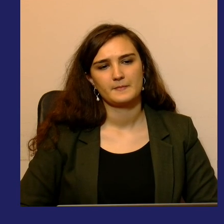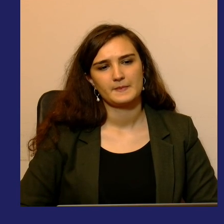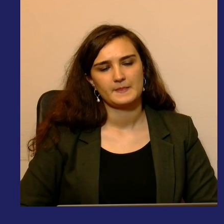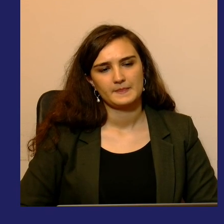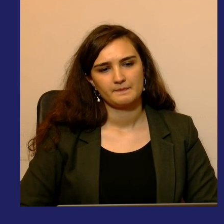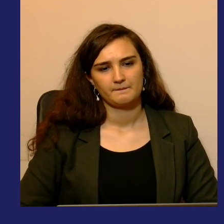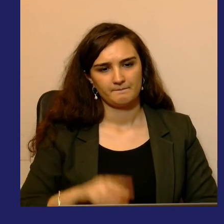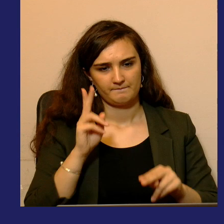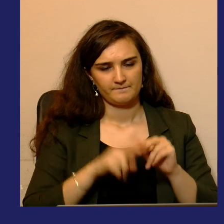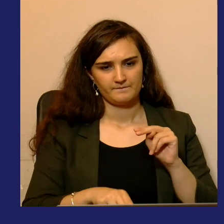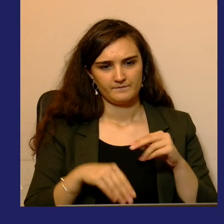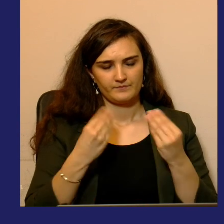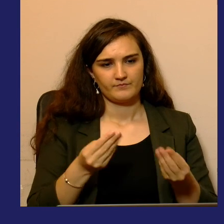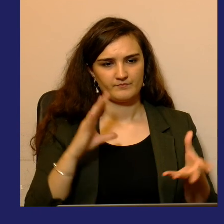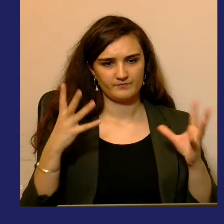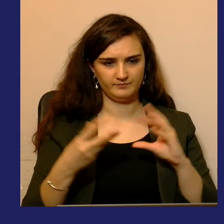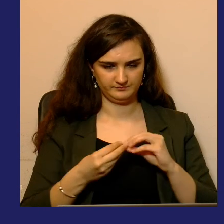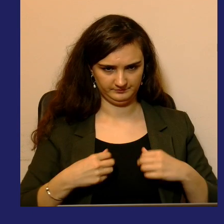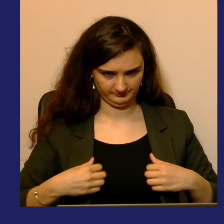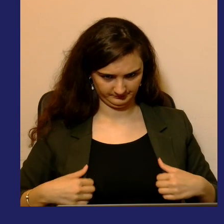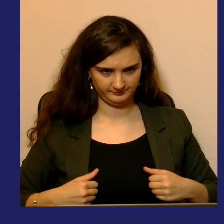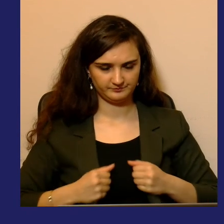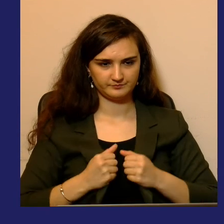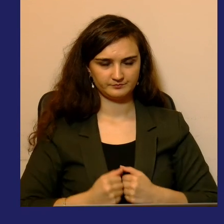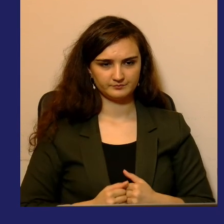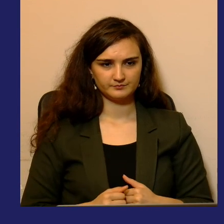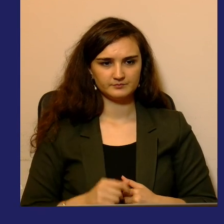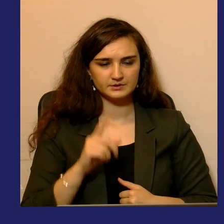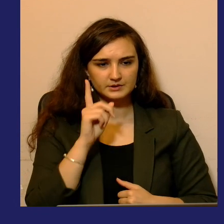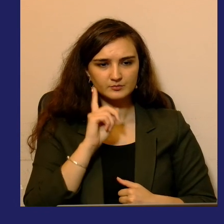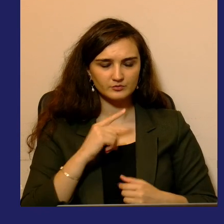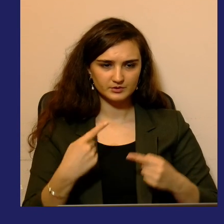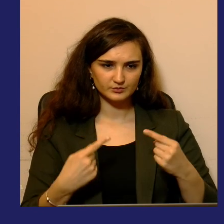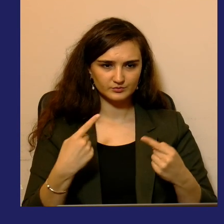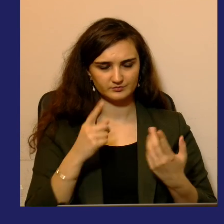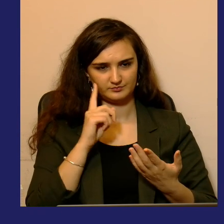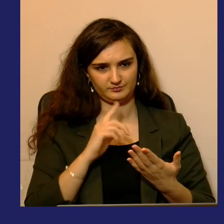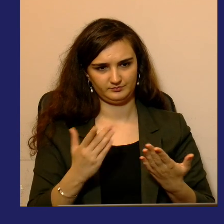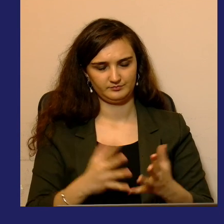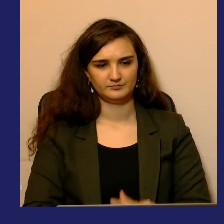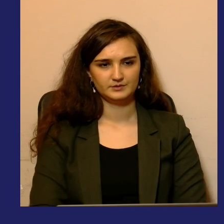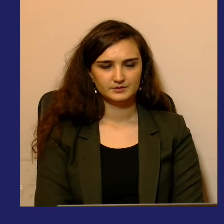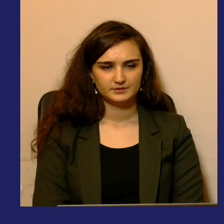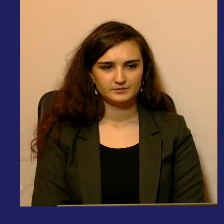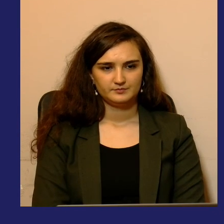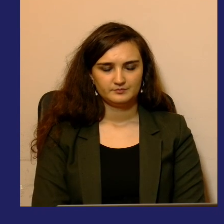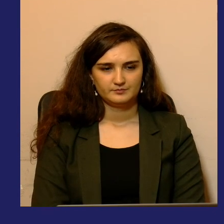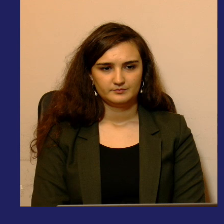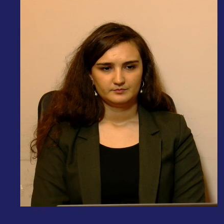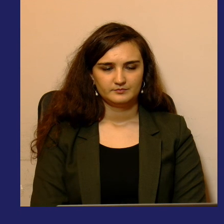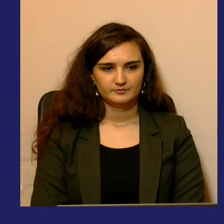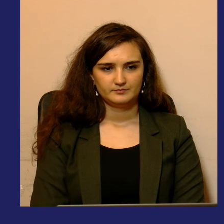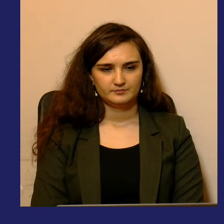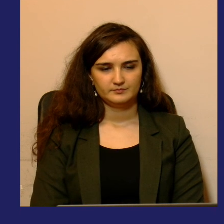you. Yeah, this I was telling the speakers yesterday that I know very little about this topic, as it's not a